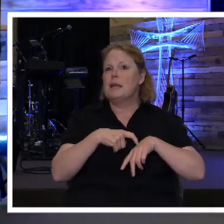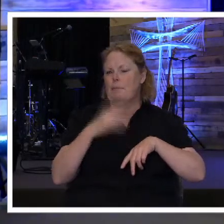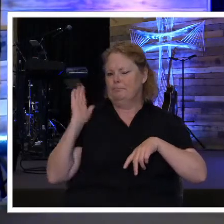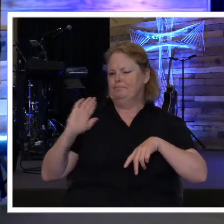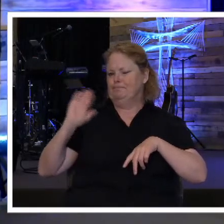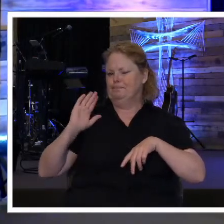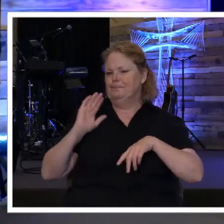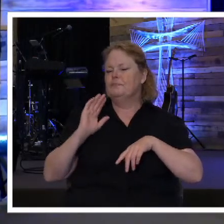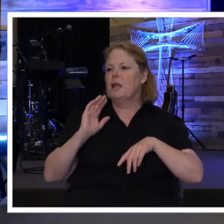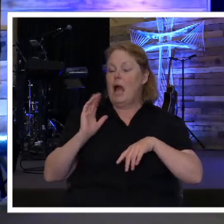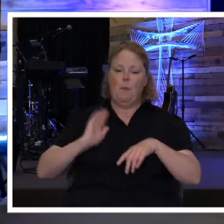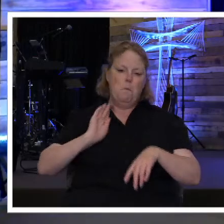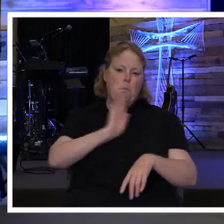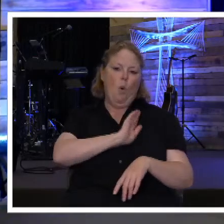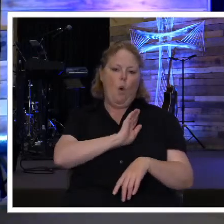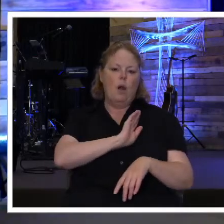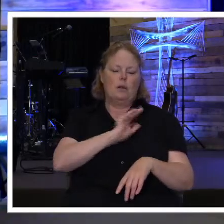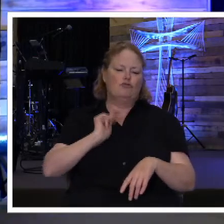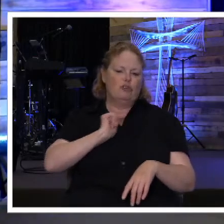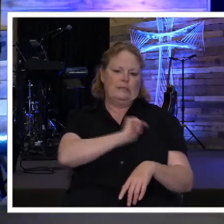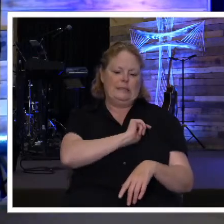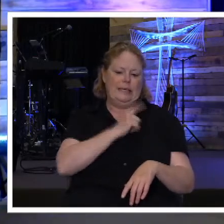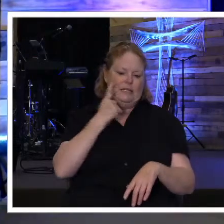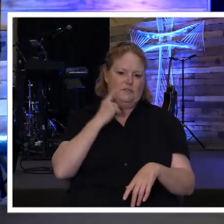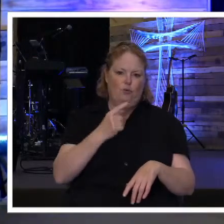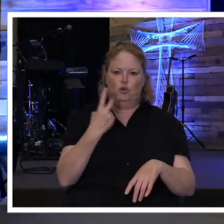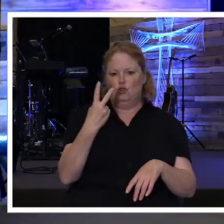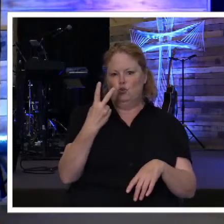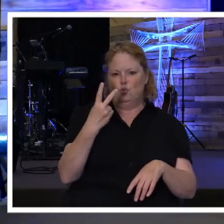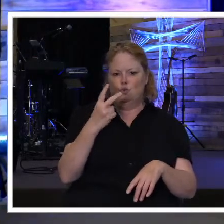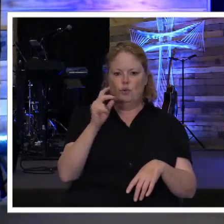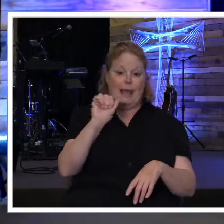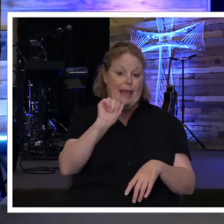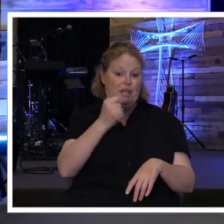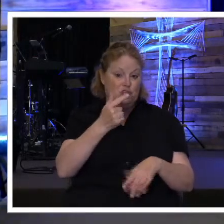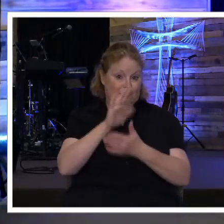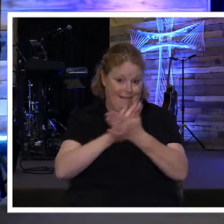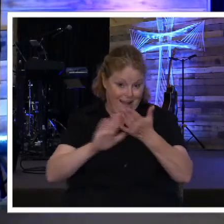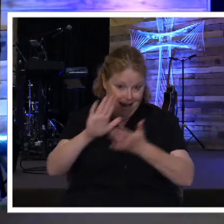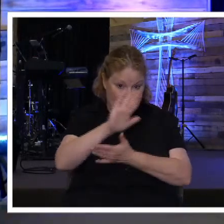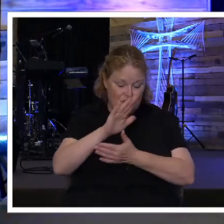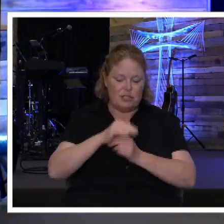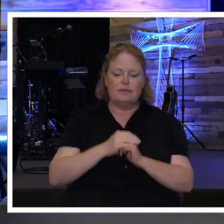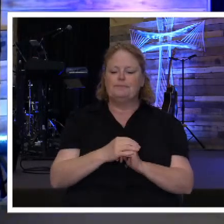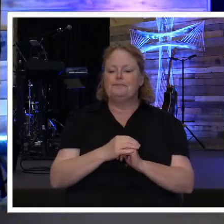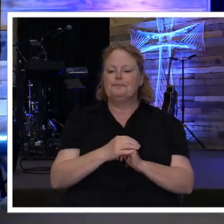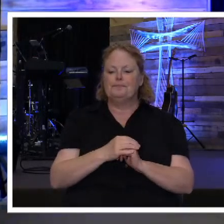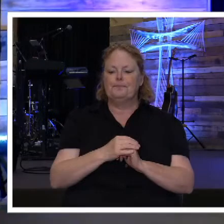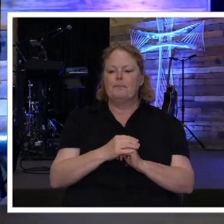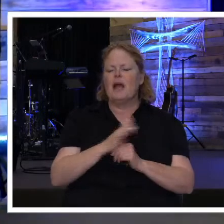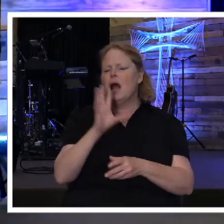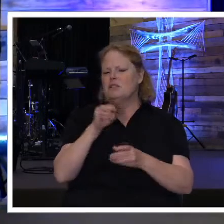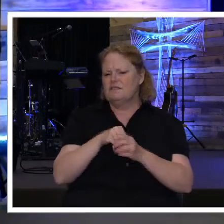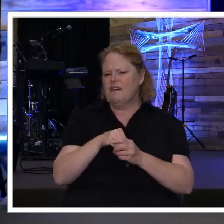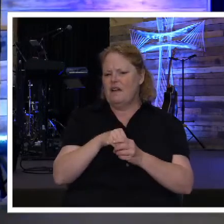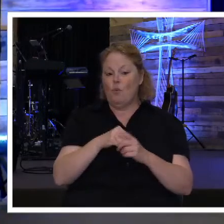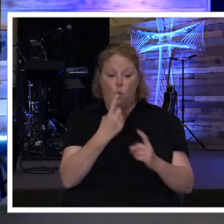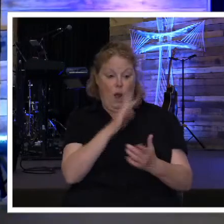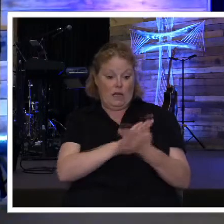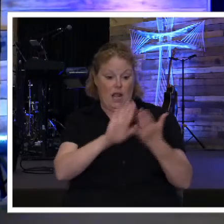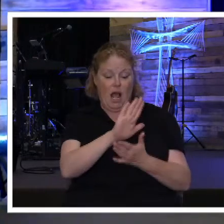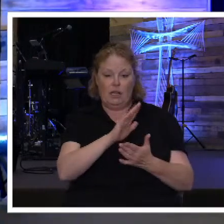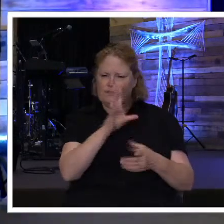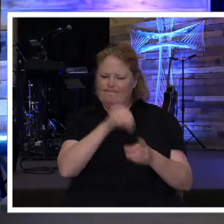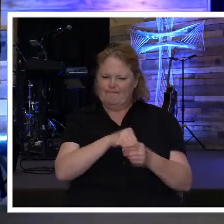I sat on the board of trustees of two of our Assembly of God colleges. I was on the finance committee of one of those colleges, and we